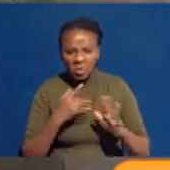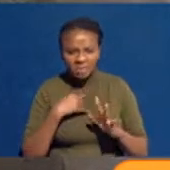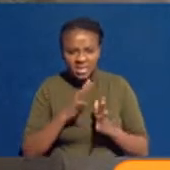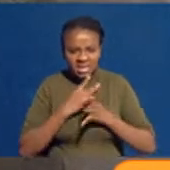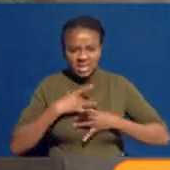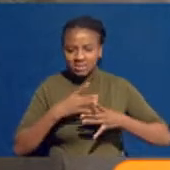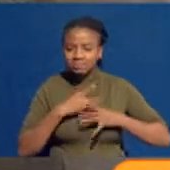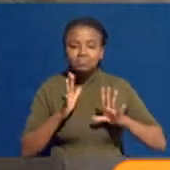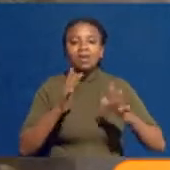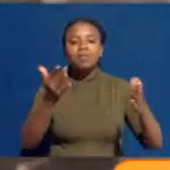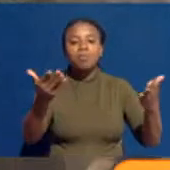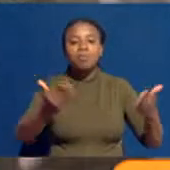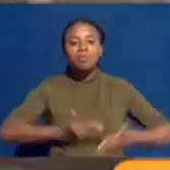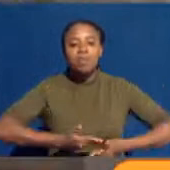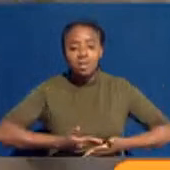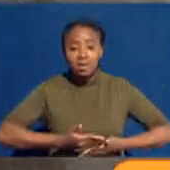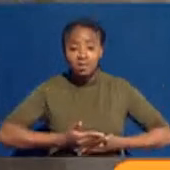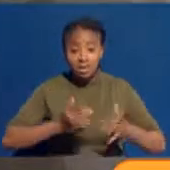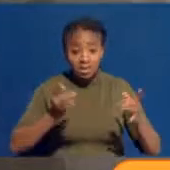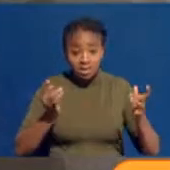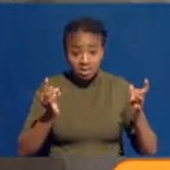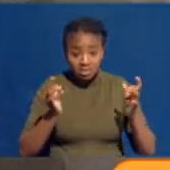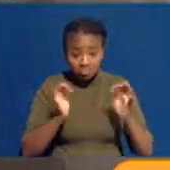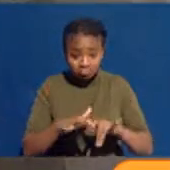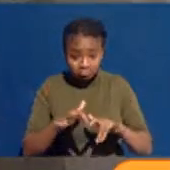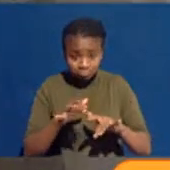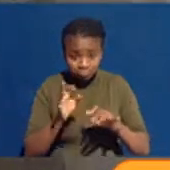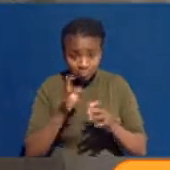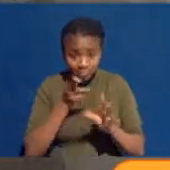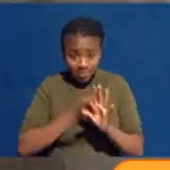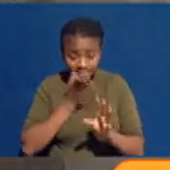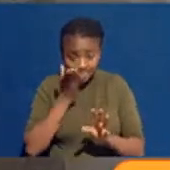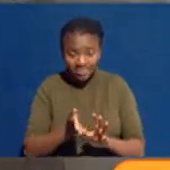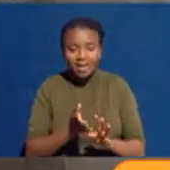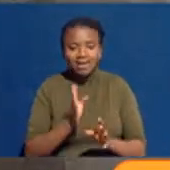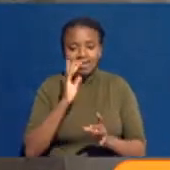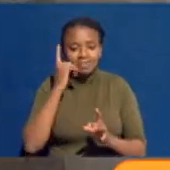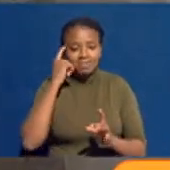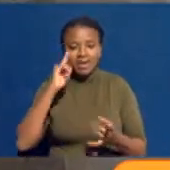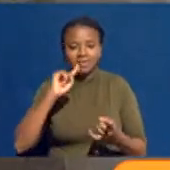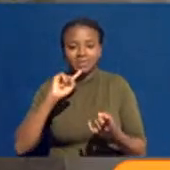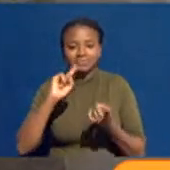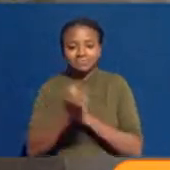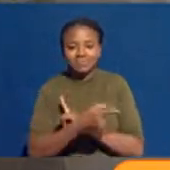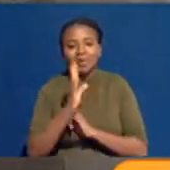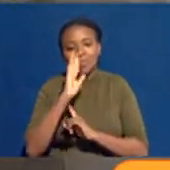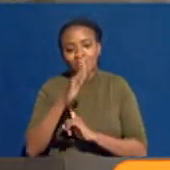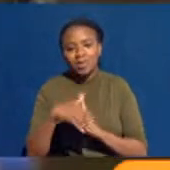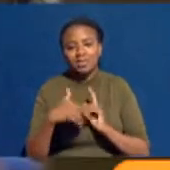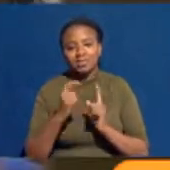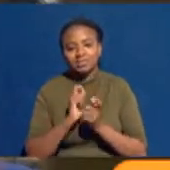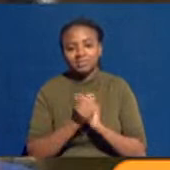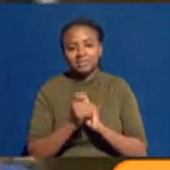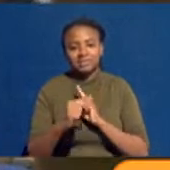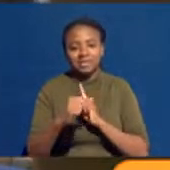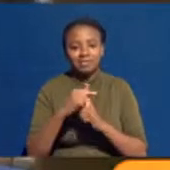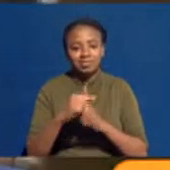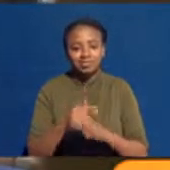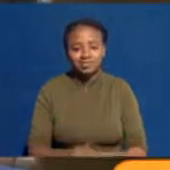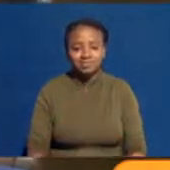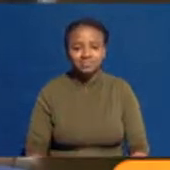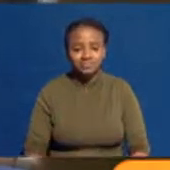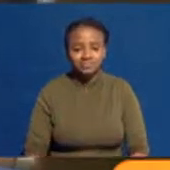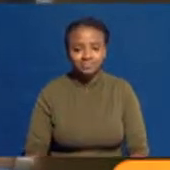Just know that you're going to help to change us, and we're going to help to change you in a positive way. Victoria